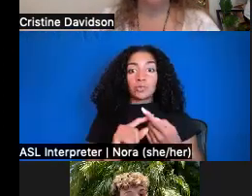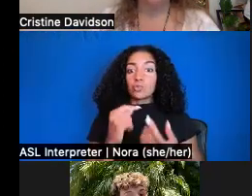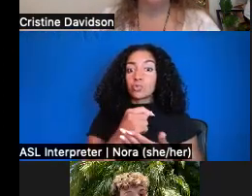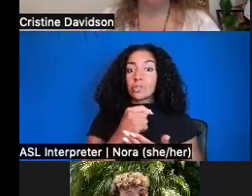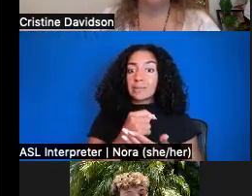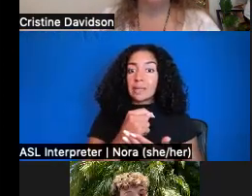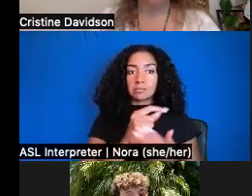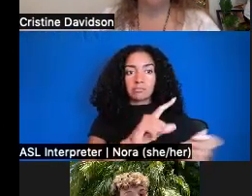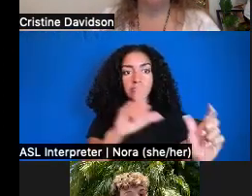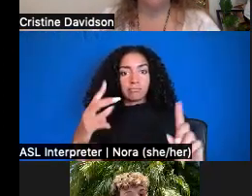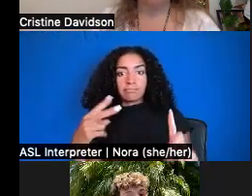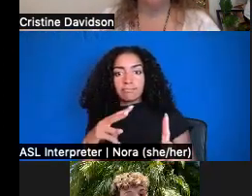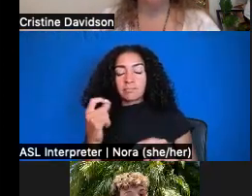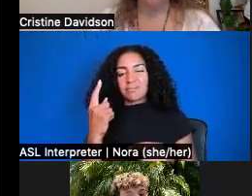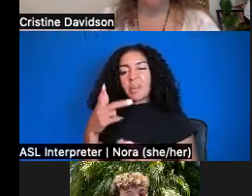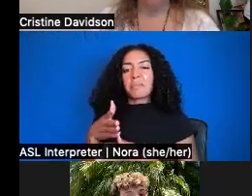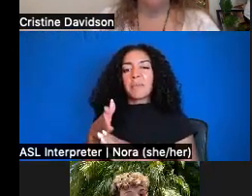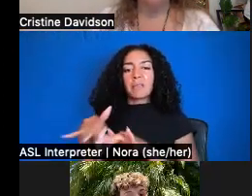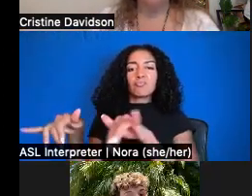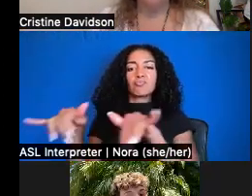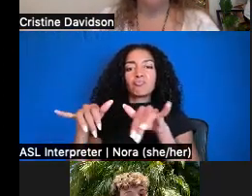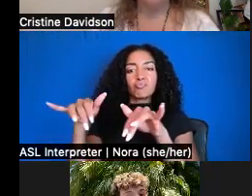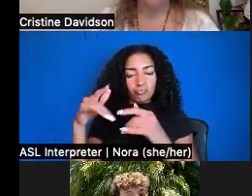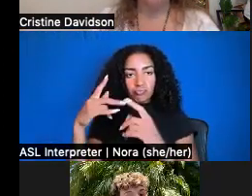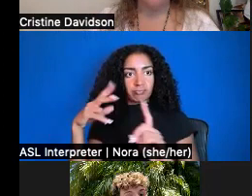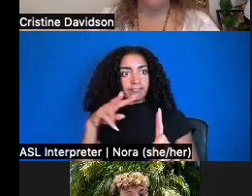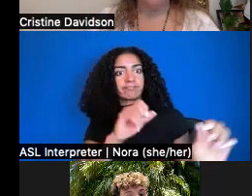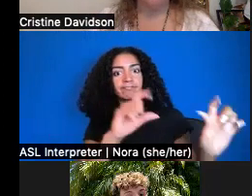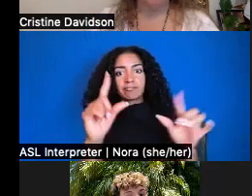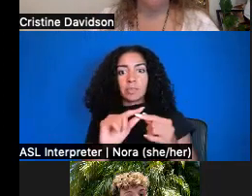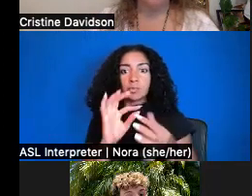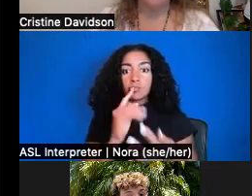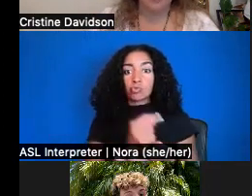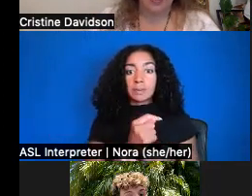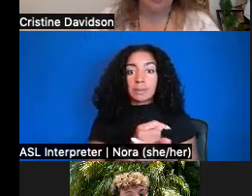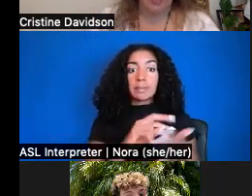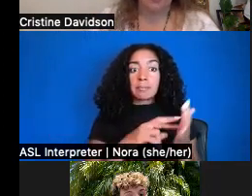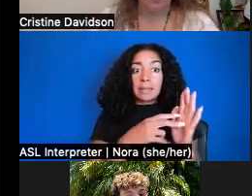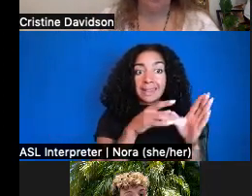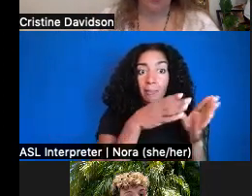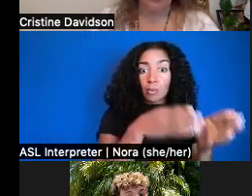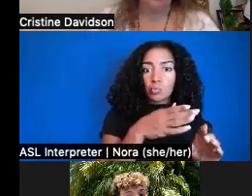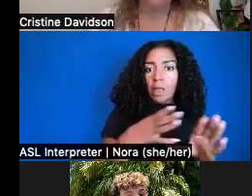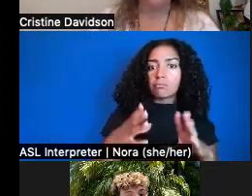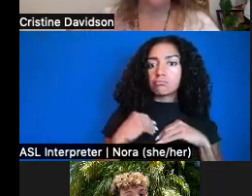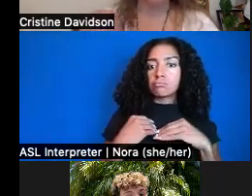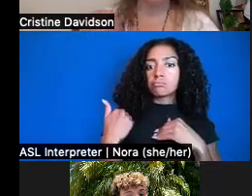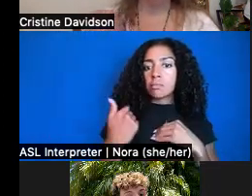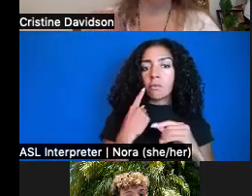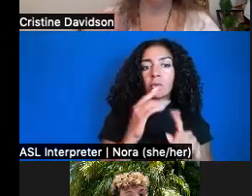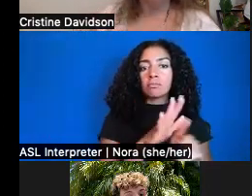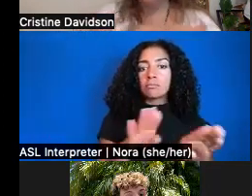take responsibility for their behavior, right? They would be in a setting that they would